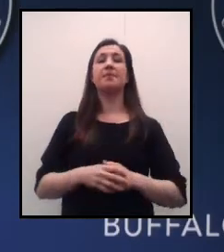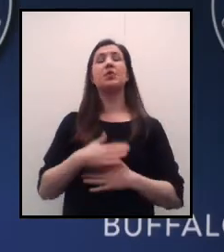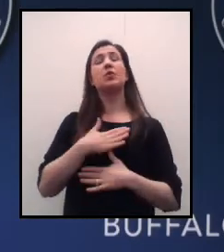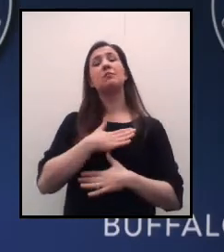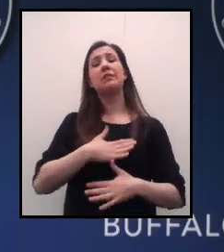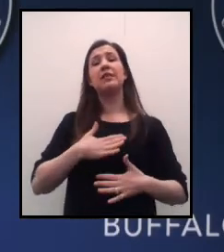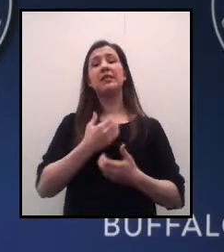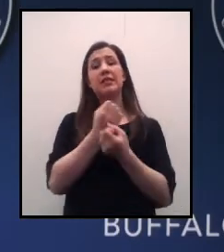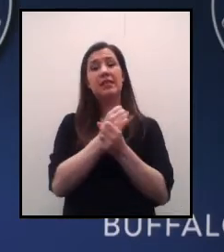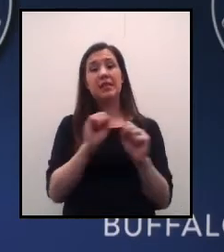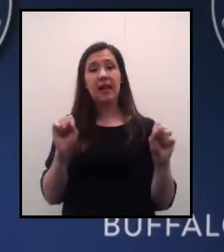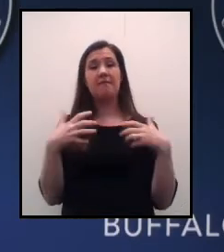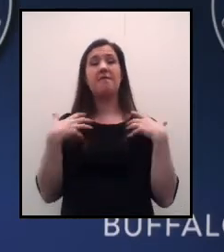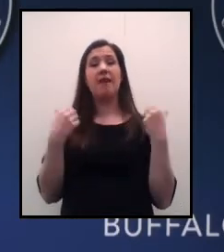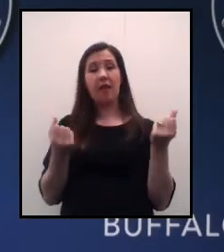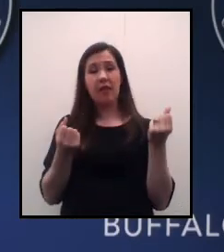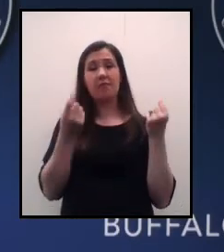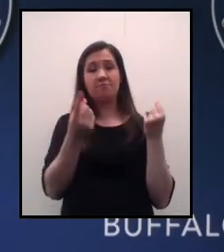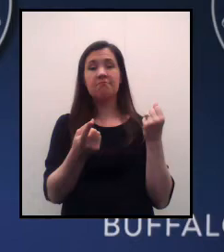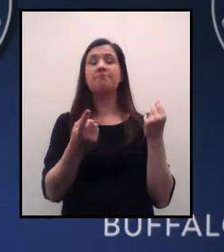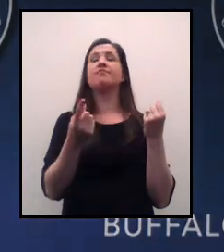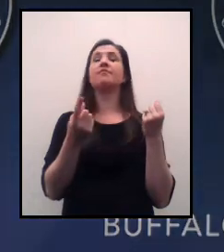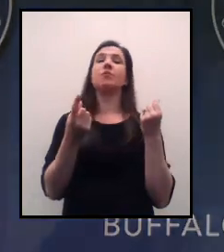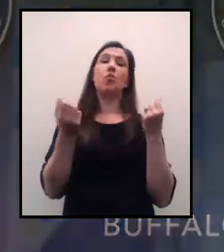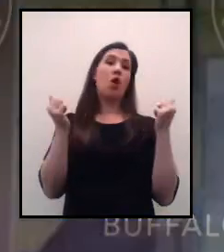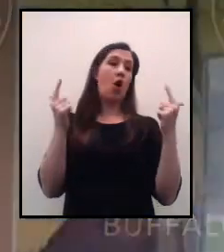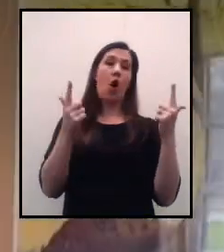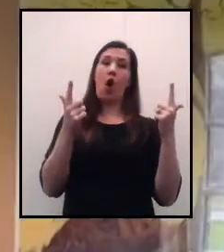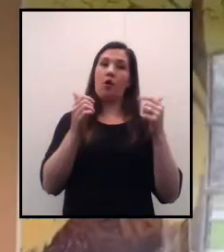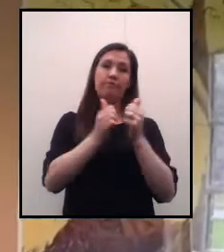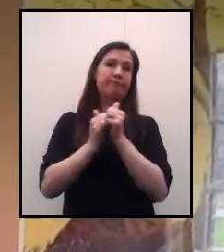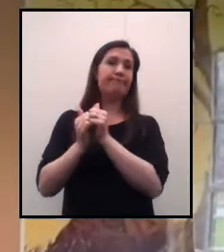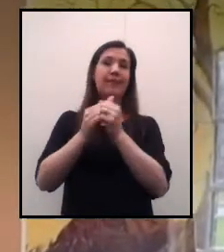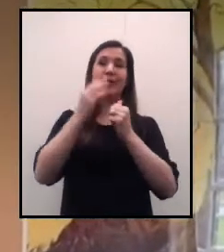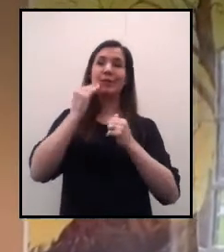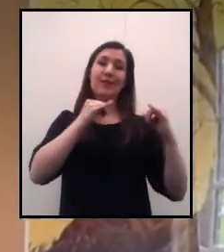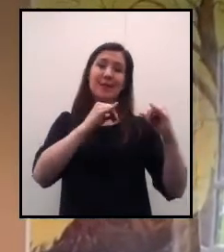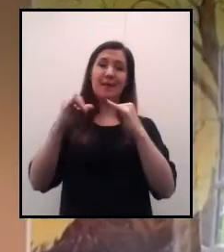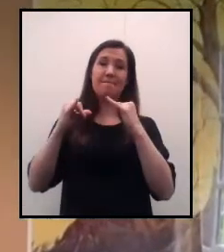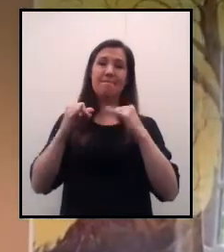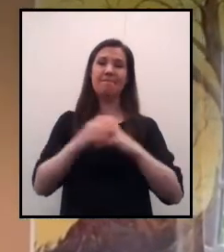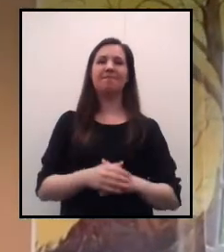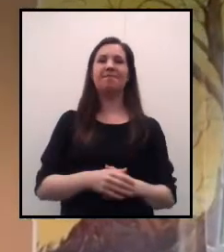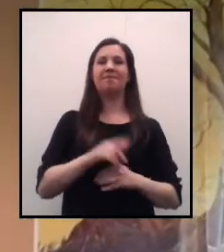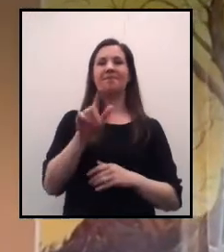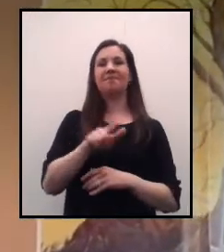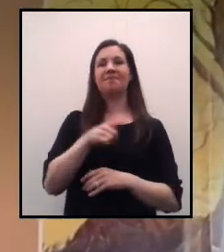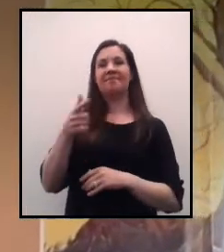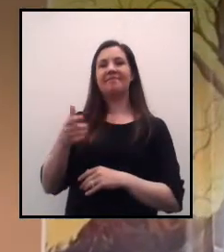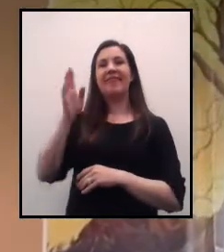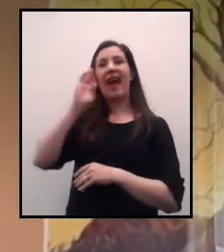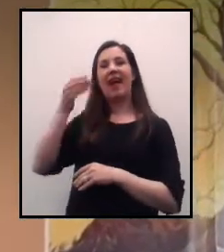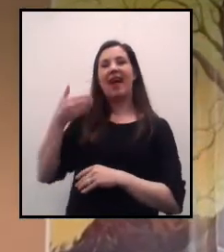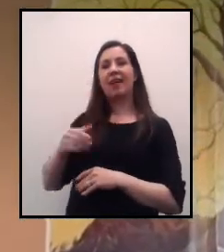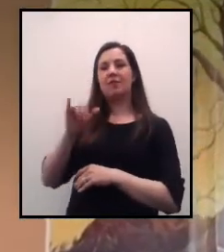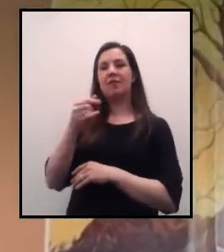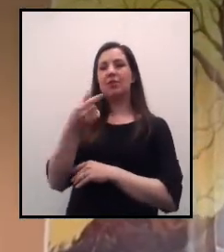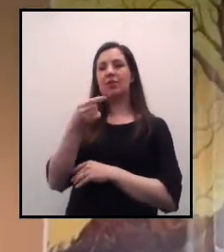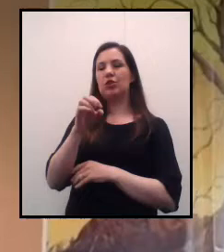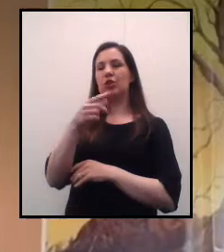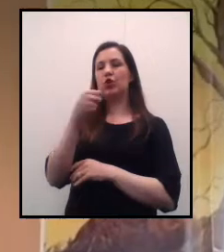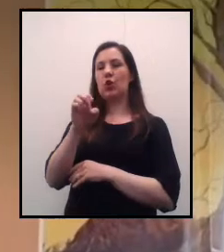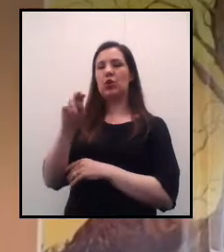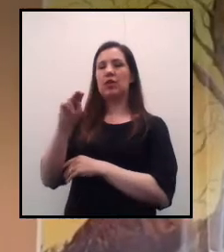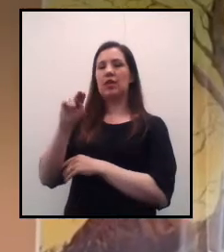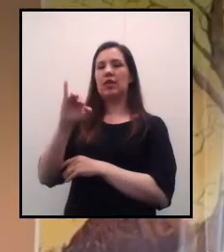and healthy. We are all in this together. Hi, I'm Pastor George Nicholas. I am encouraged today that